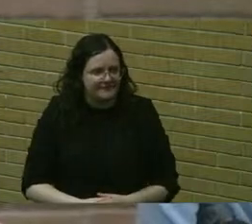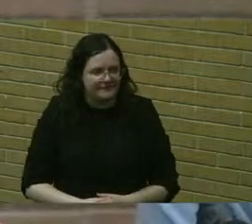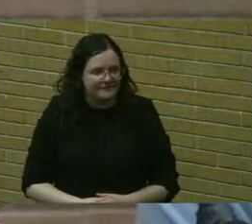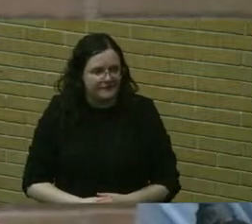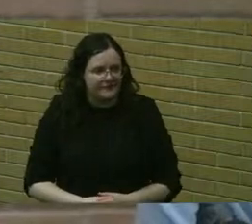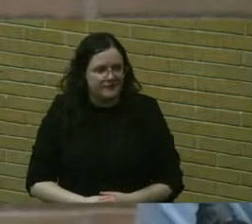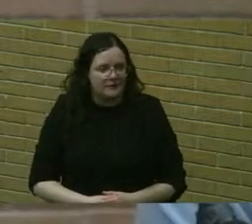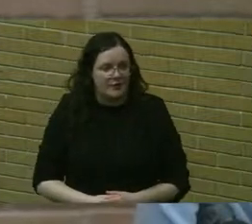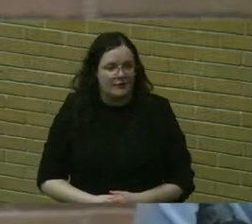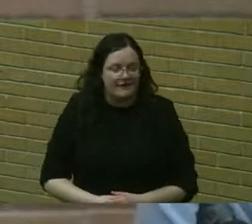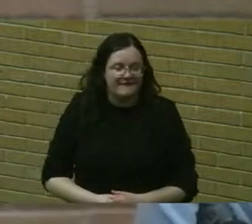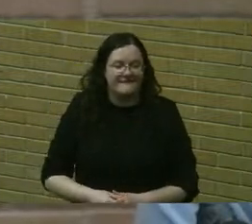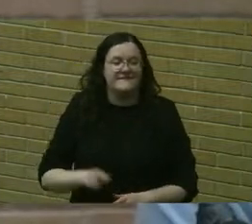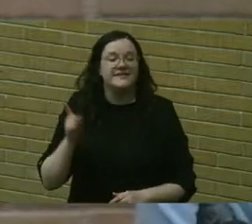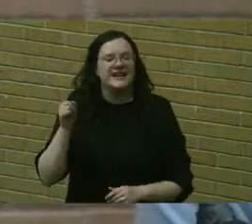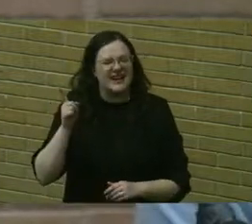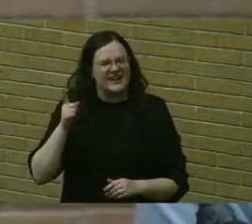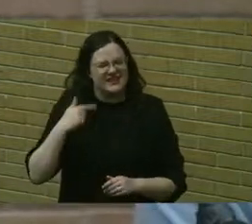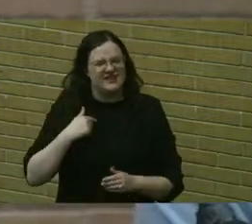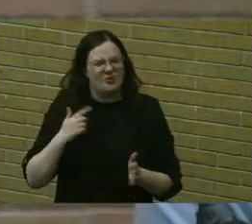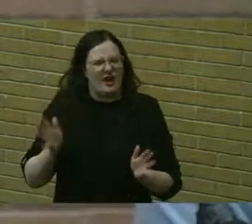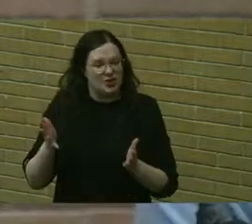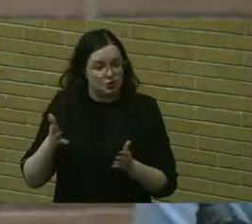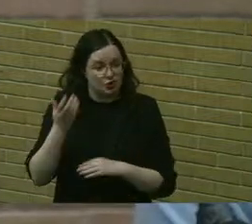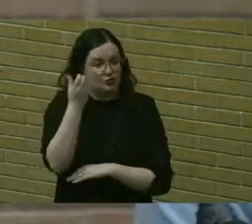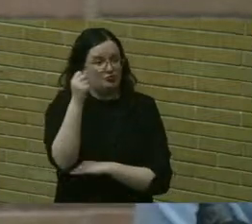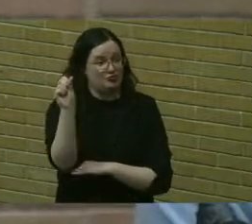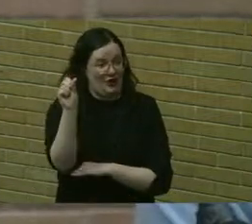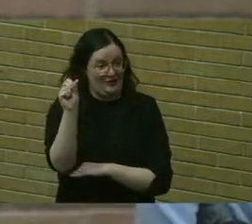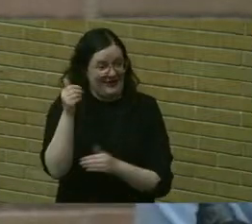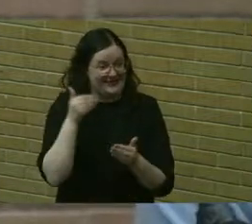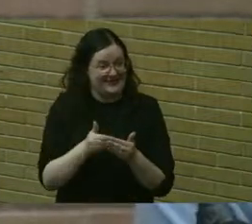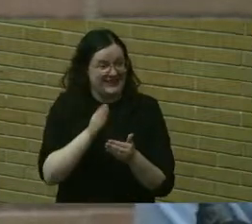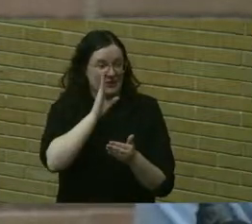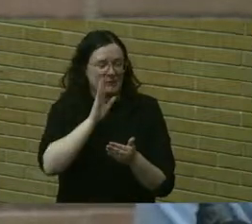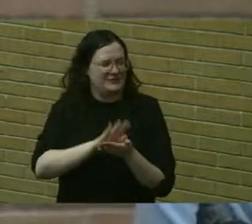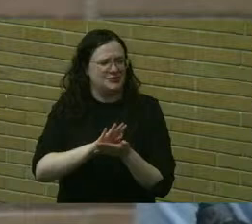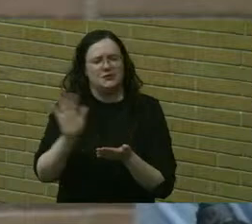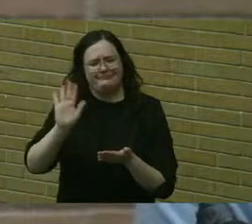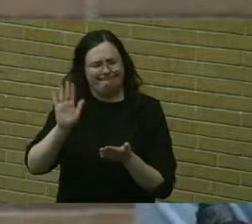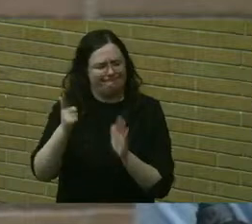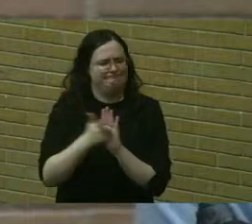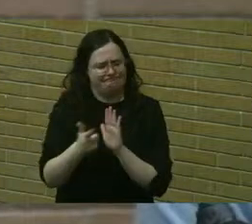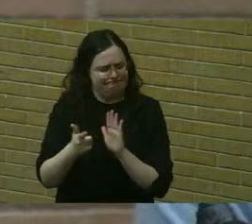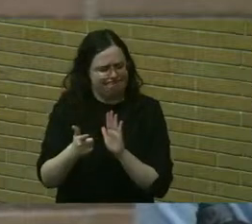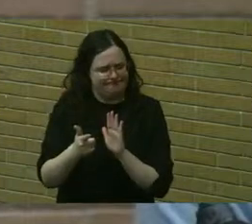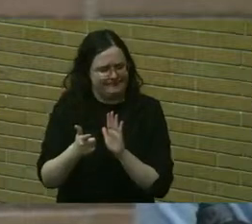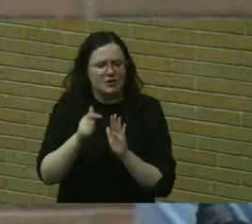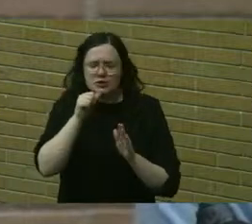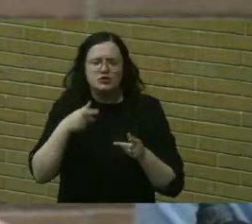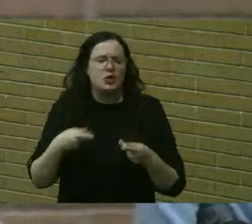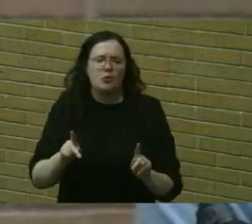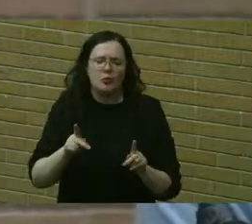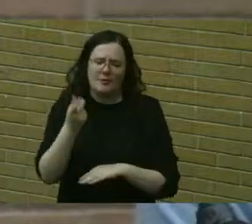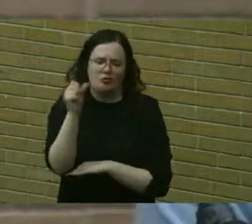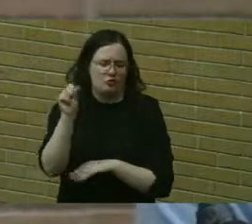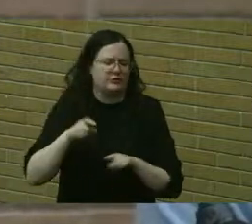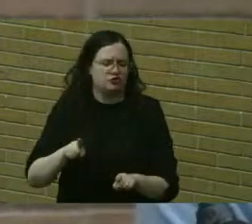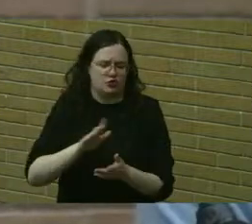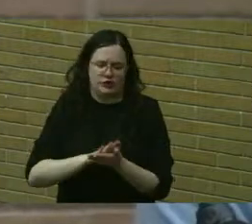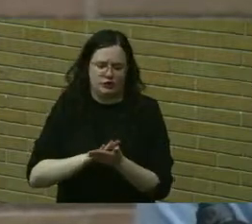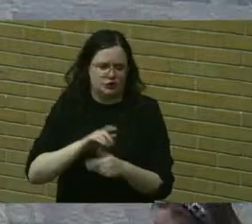restrict those protests, move them away from school areas, or at least not to do them during school hours. Thank